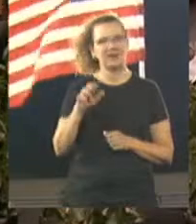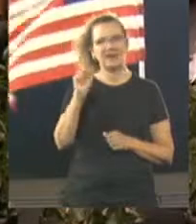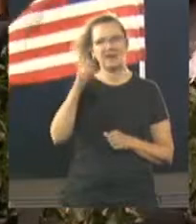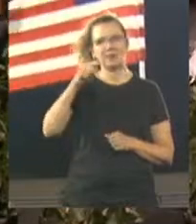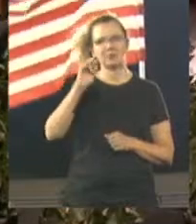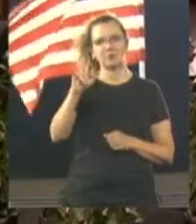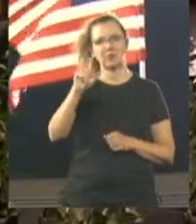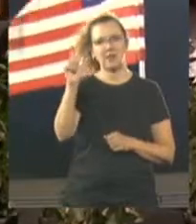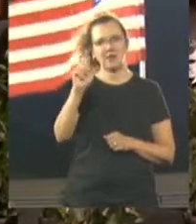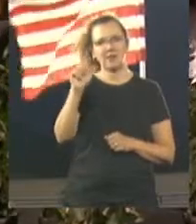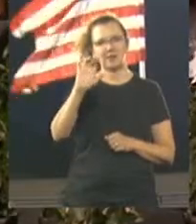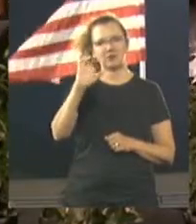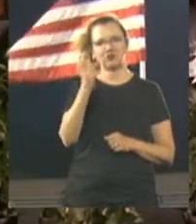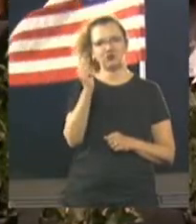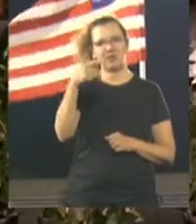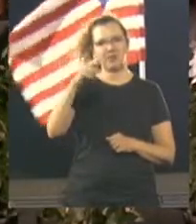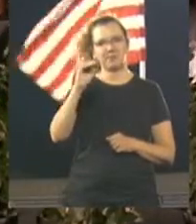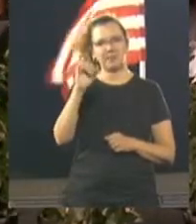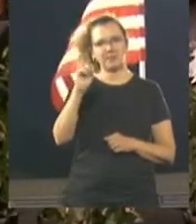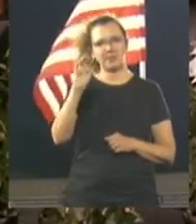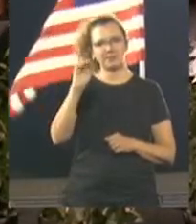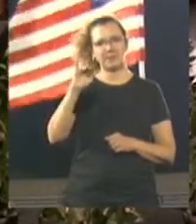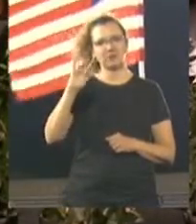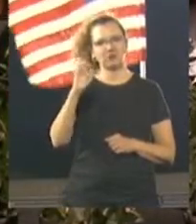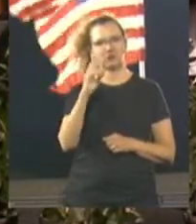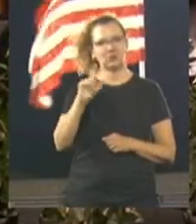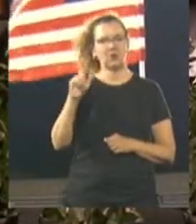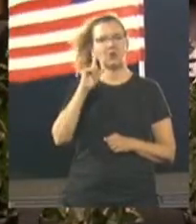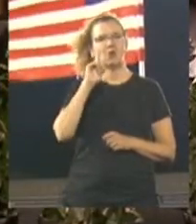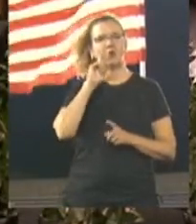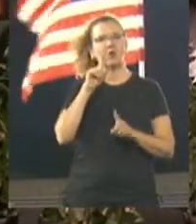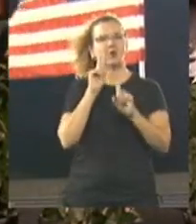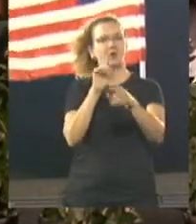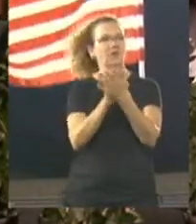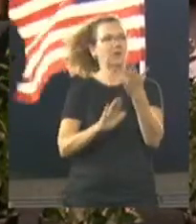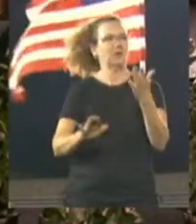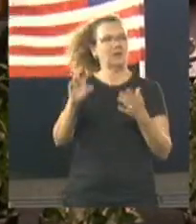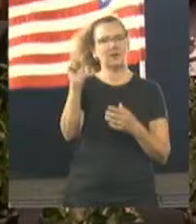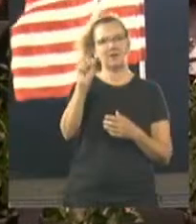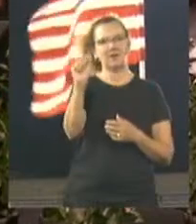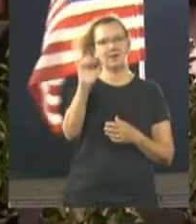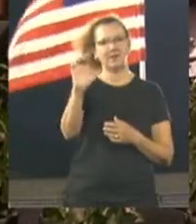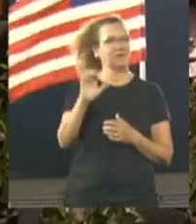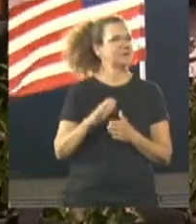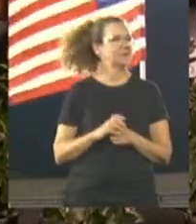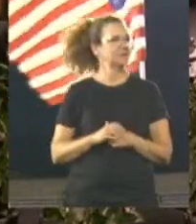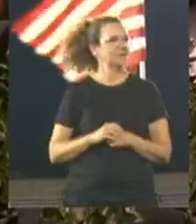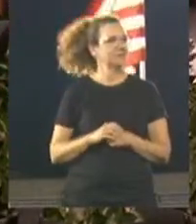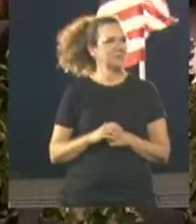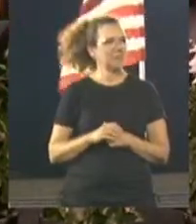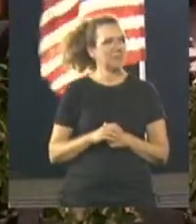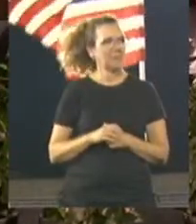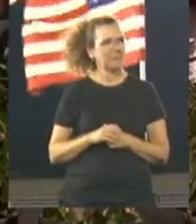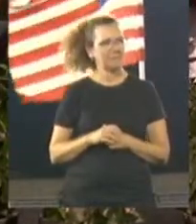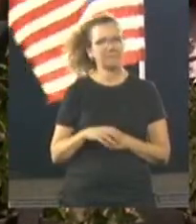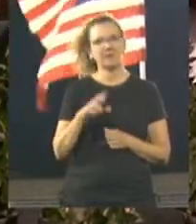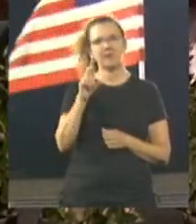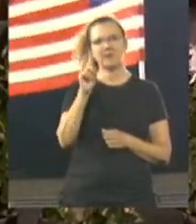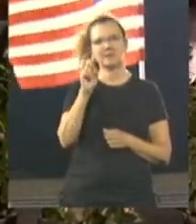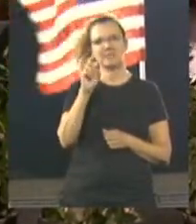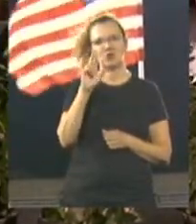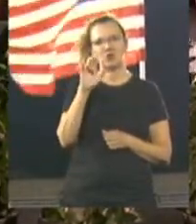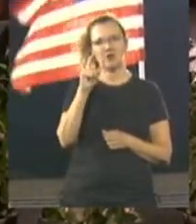April L. Chapman Mitchell will be attending San Antonio College. Derek